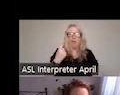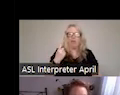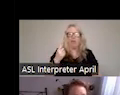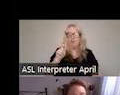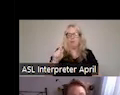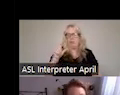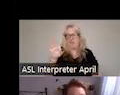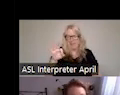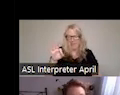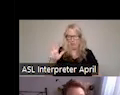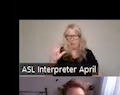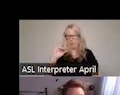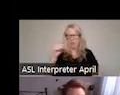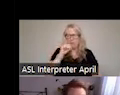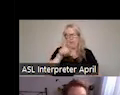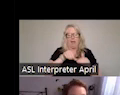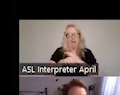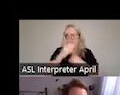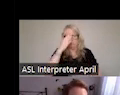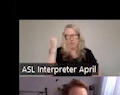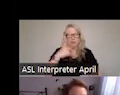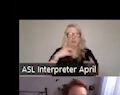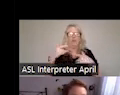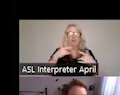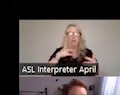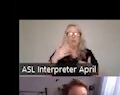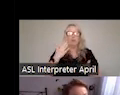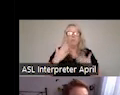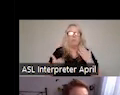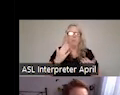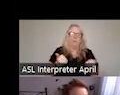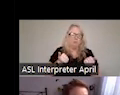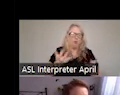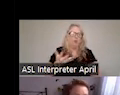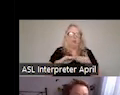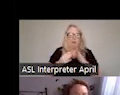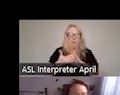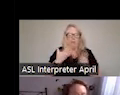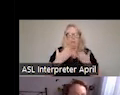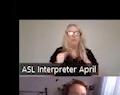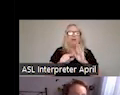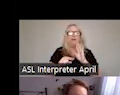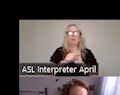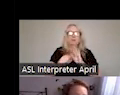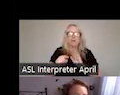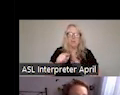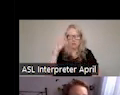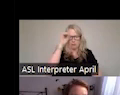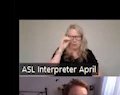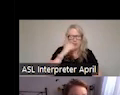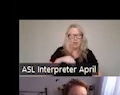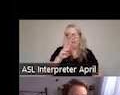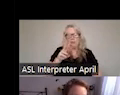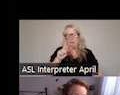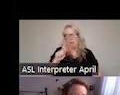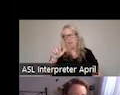11.9% said that they didn't access it because they were concerned that it might cause their community to have a negative opinion, and 6.5% said that